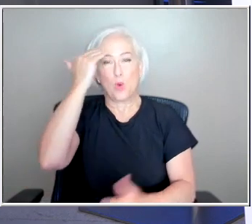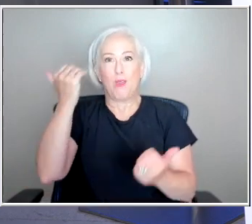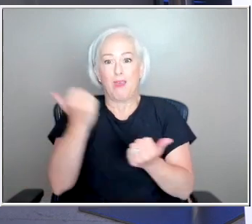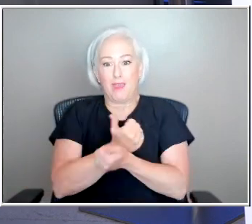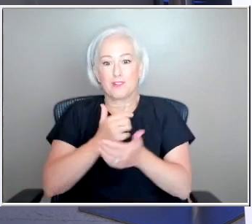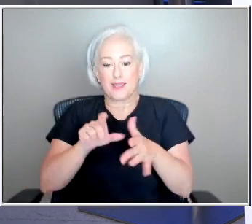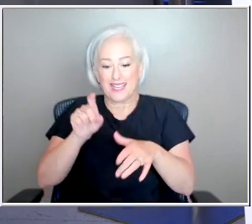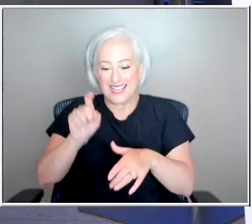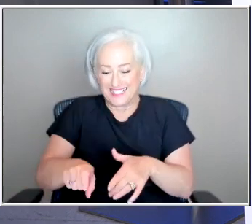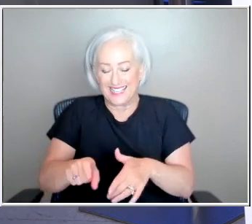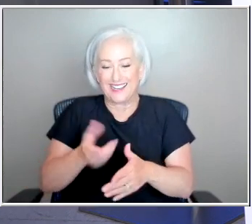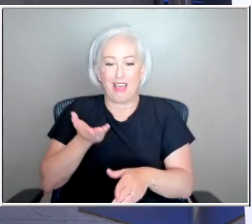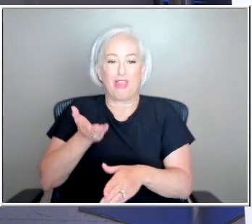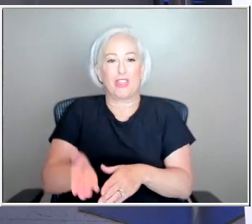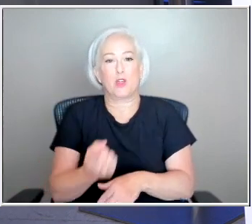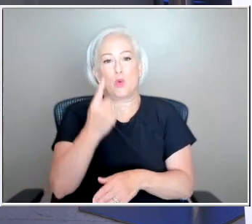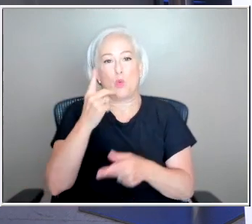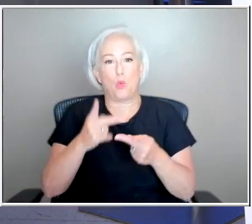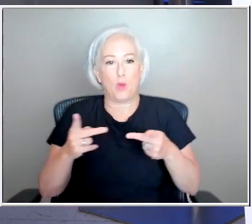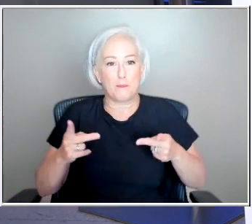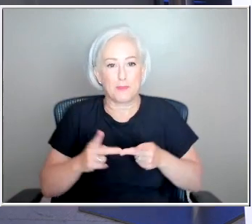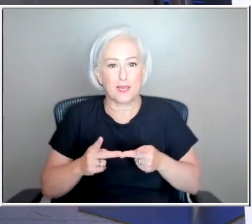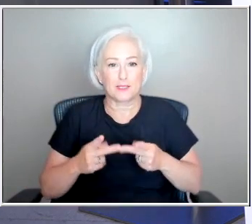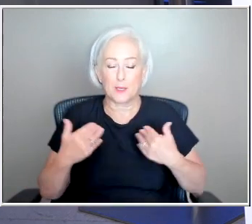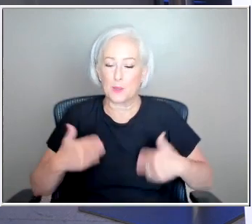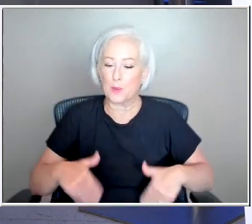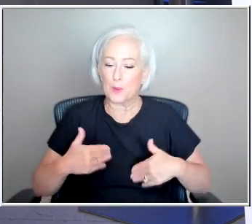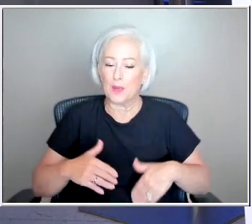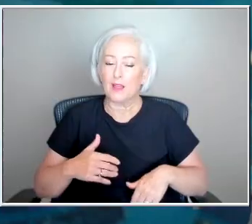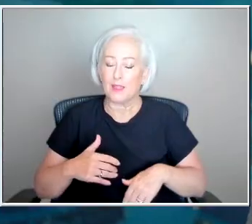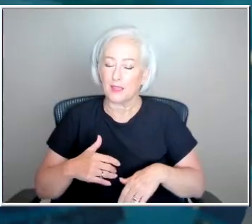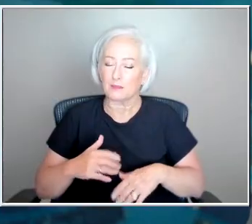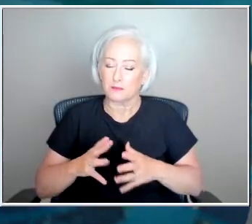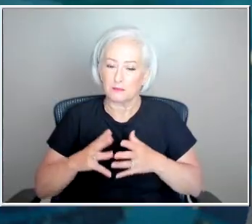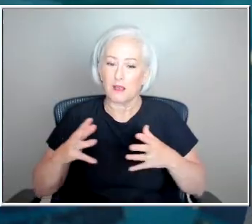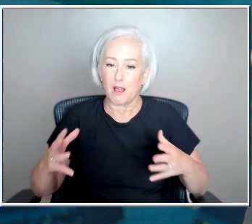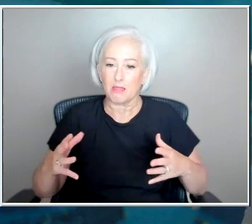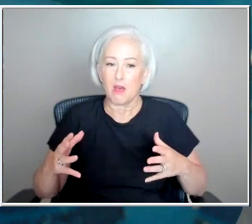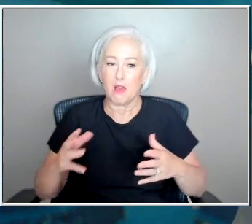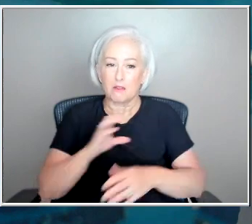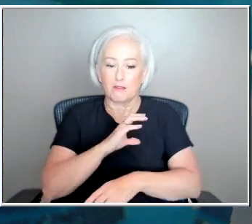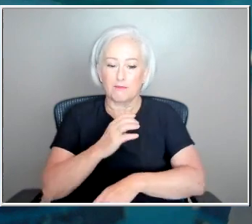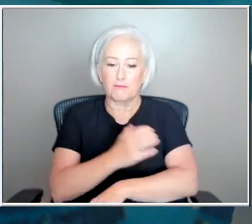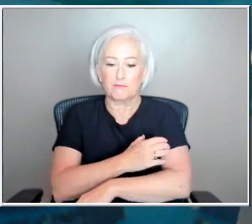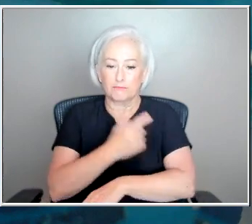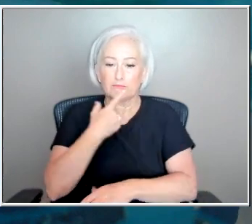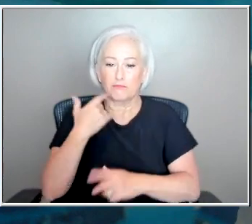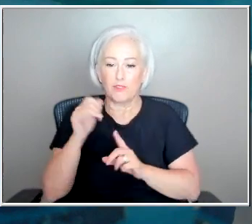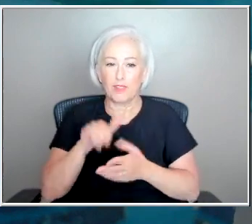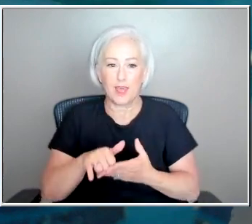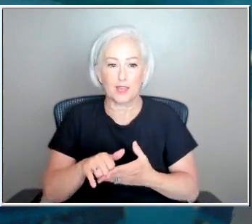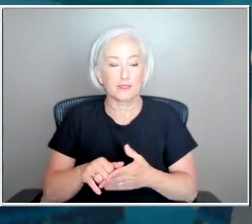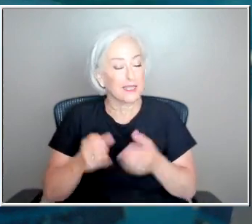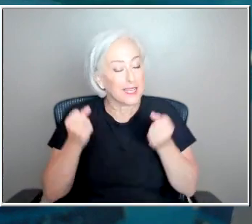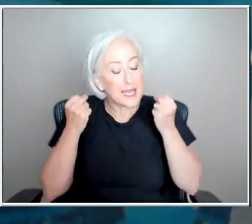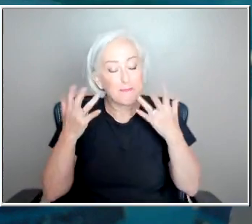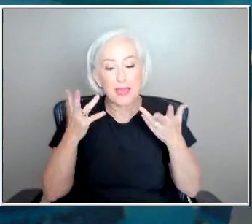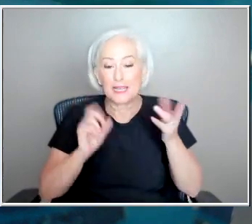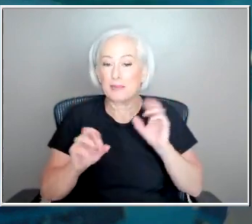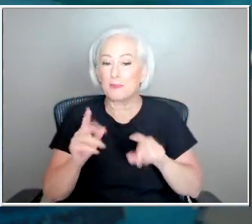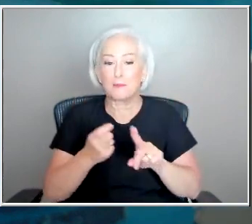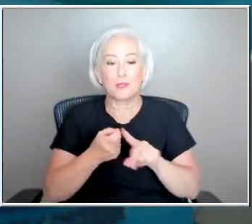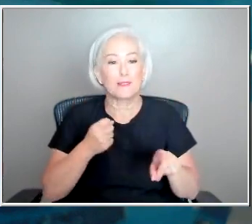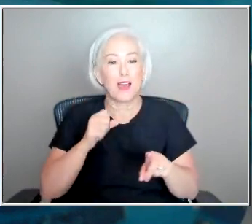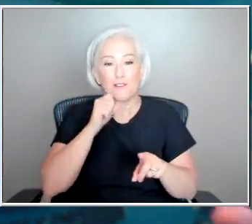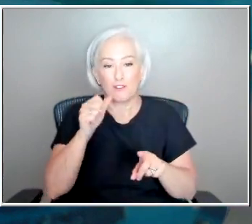something like that. Something you don't realize how important that is when you're dealing with your kid. And also, like, a lot of people aren't from the metro area and they're coming from further away.